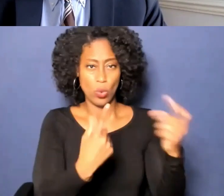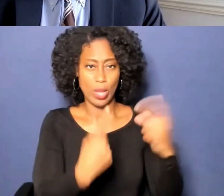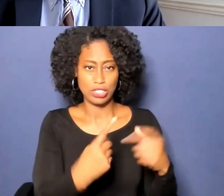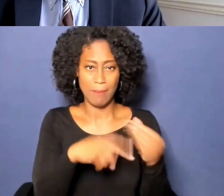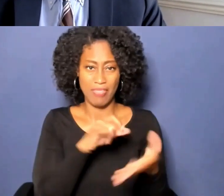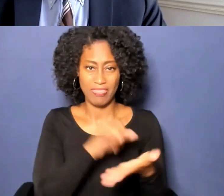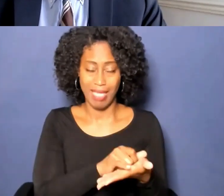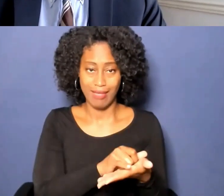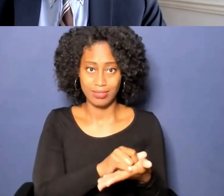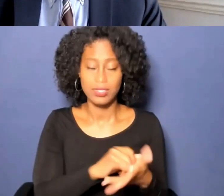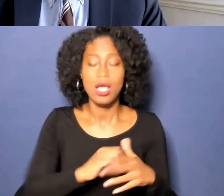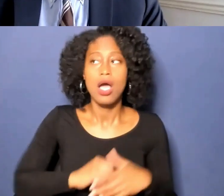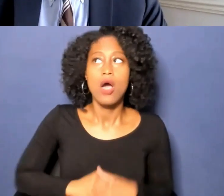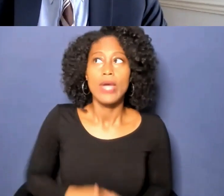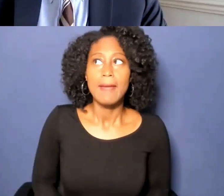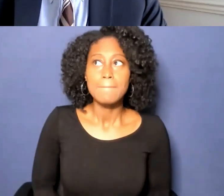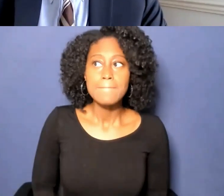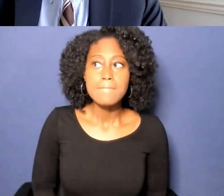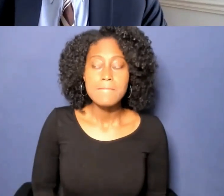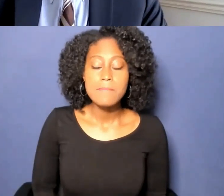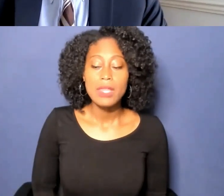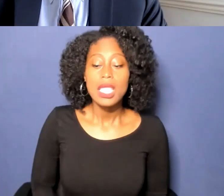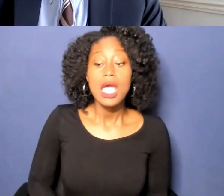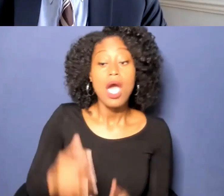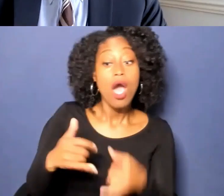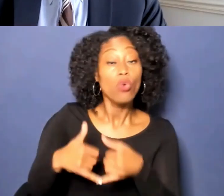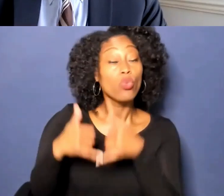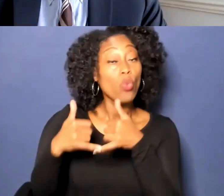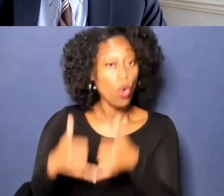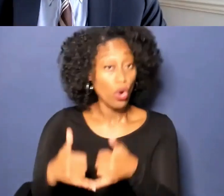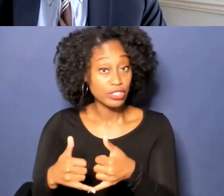Awards, research grants, or dissertation funding